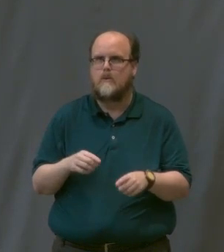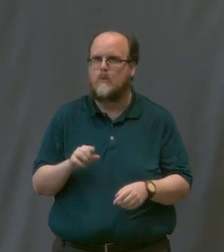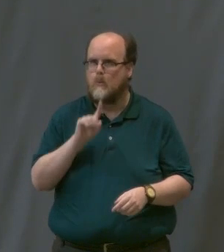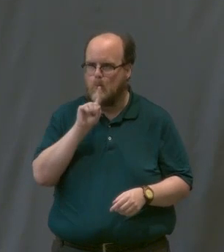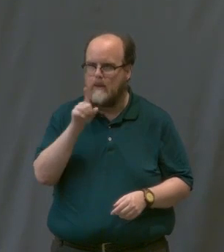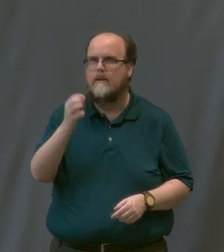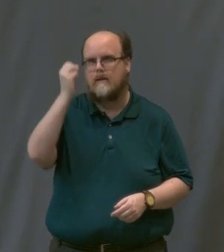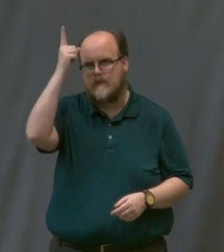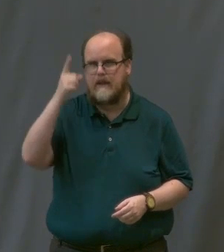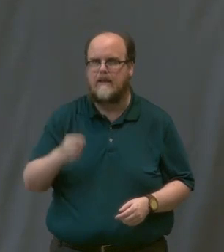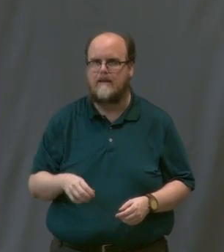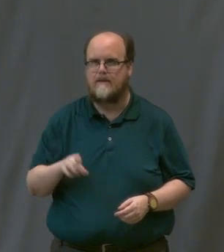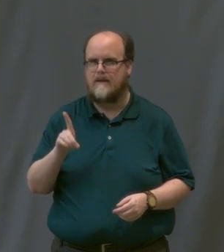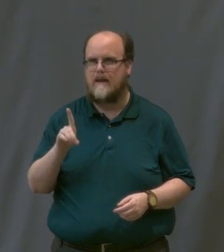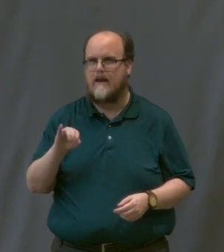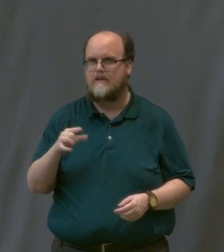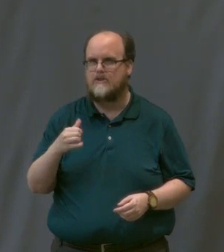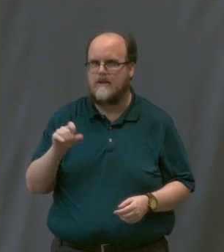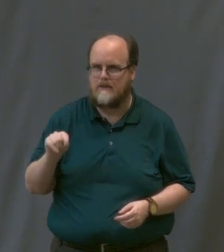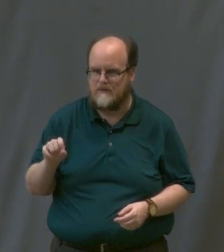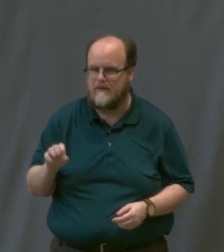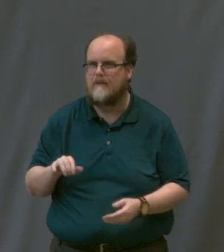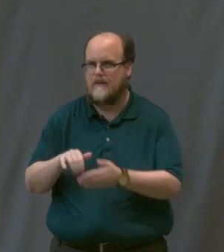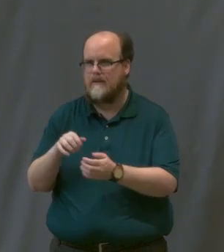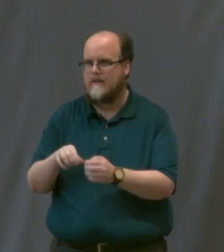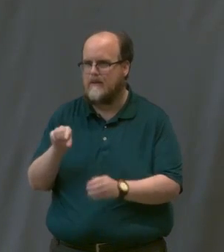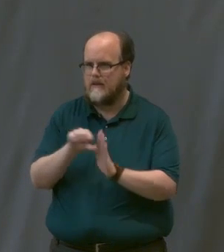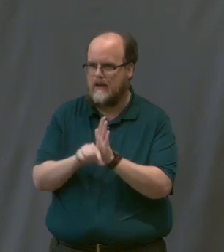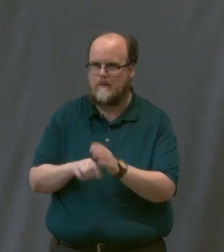us, that turns a lot of people off.